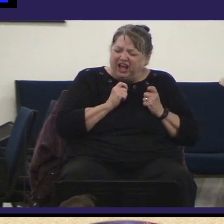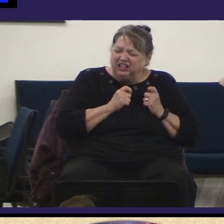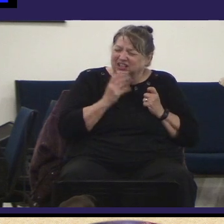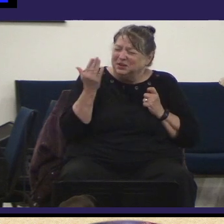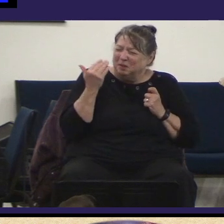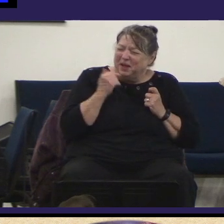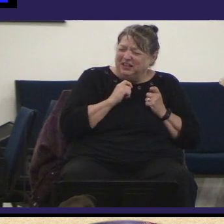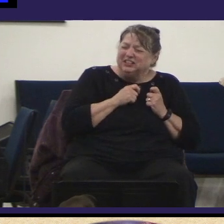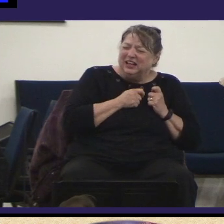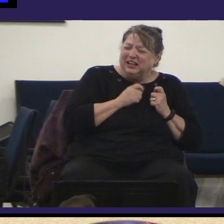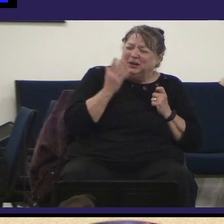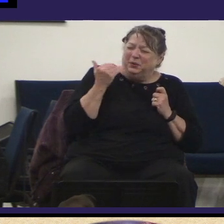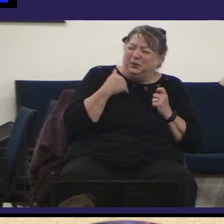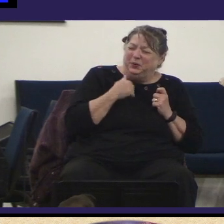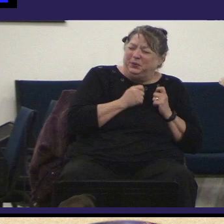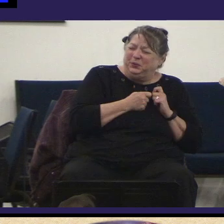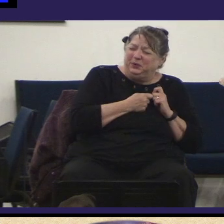spoken to.